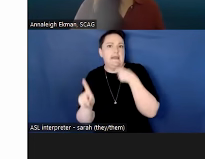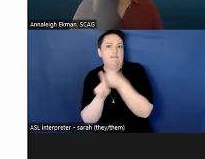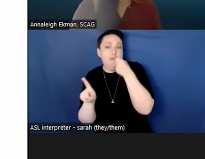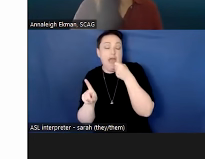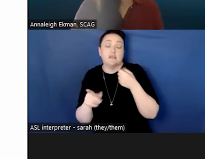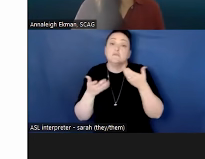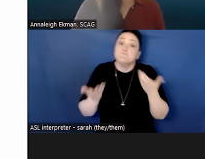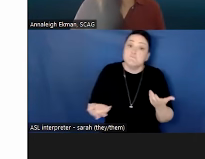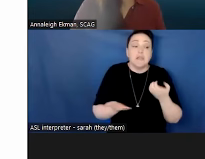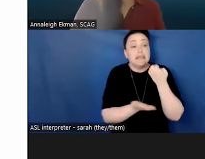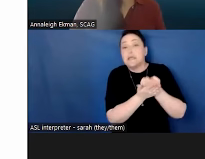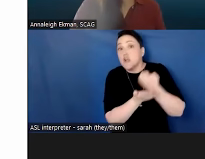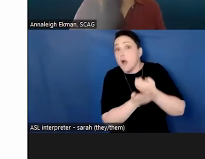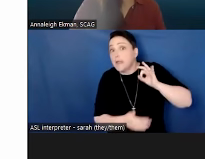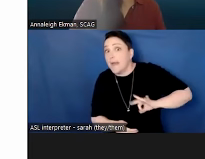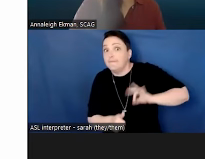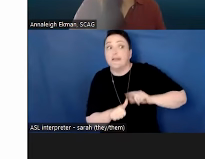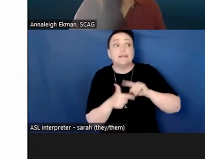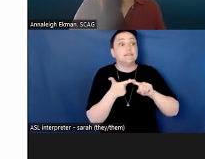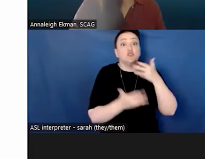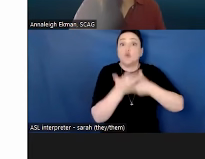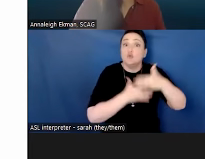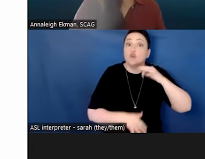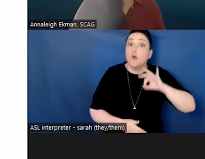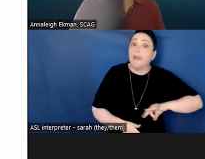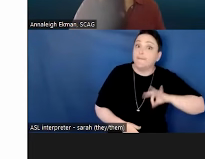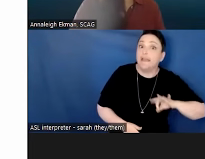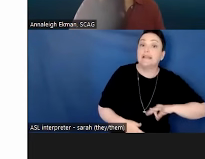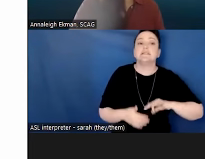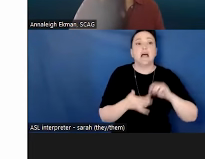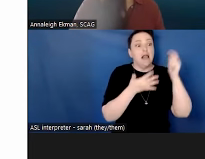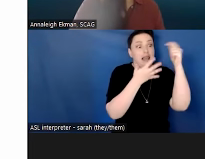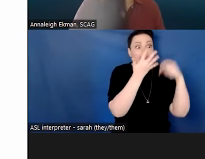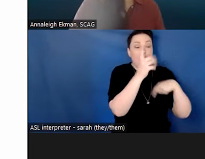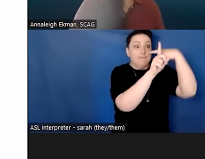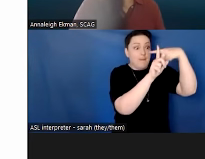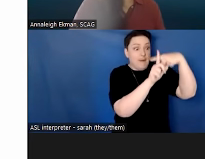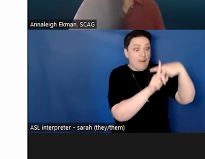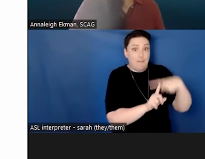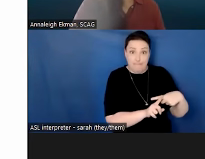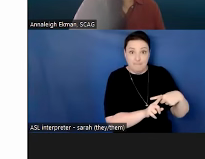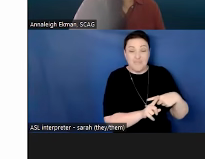benefits, economic benefits, social benefits. And when those other non-environmental benefits